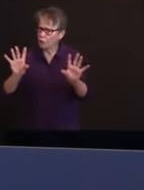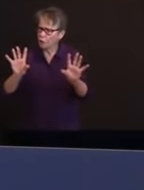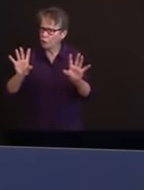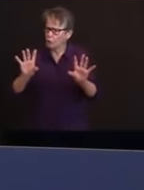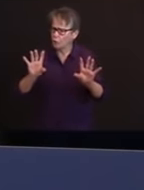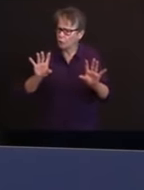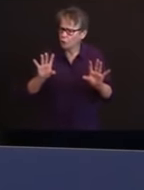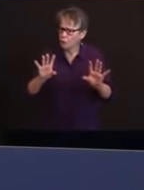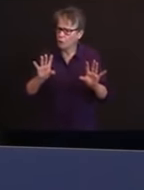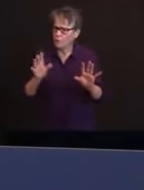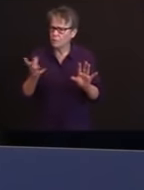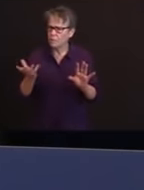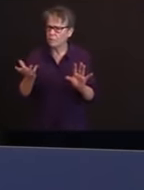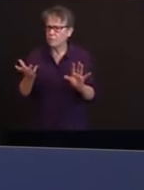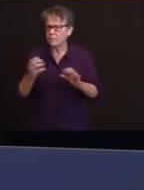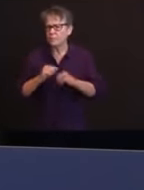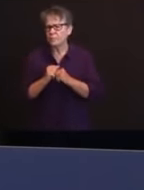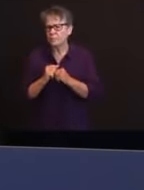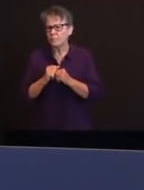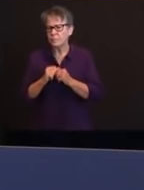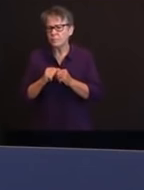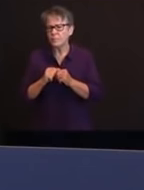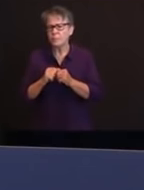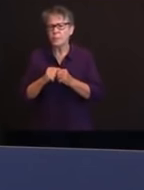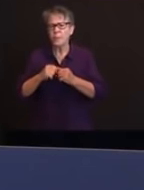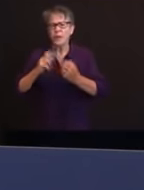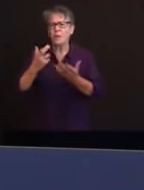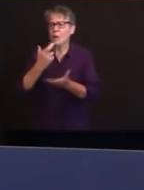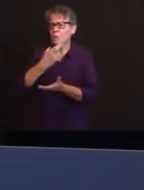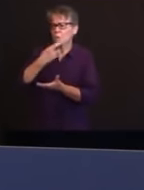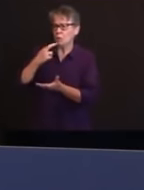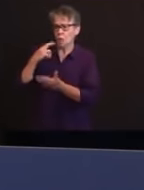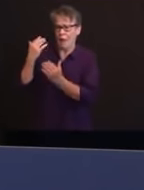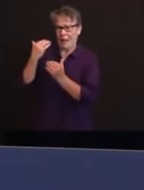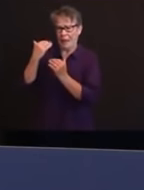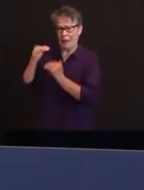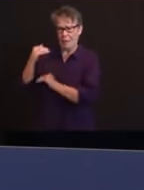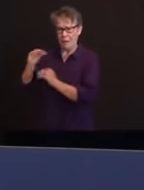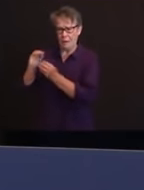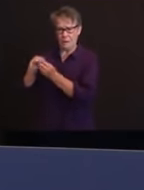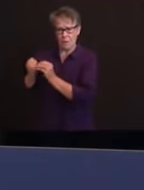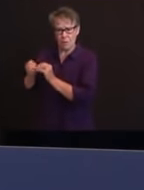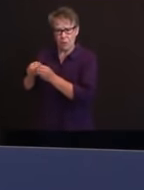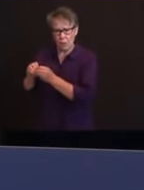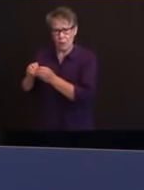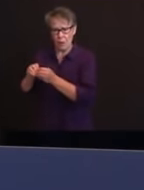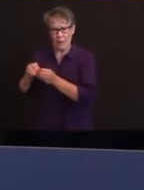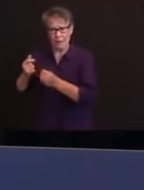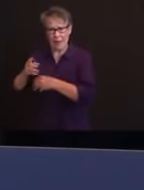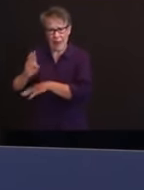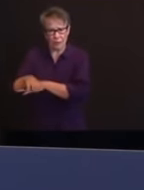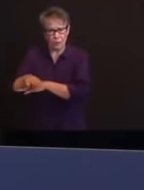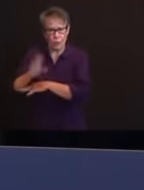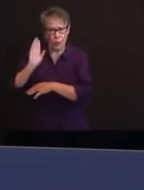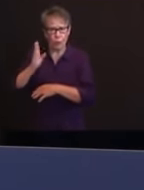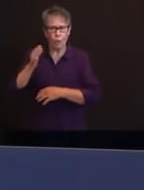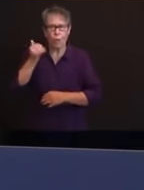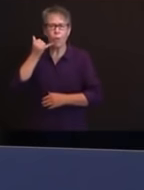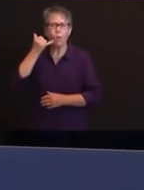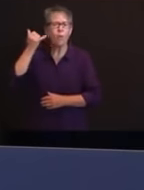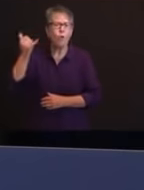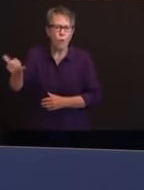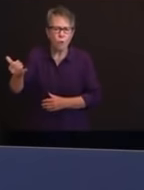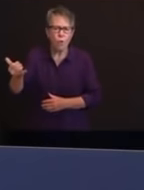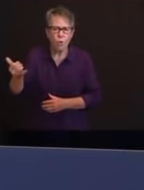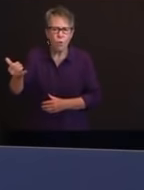capacity, today at 3:30, I'll be on a call with General Perna. I'll get an update on what that capacity might look like. Our